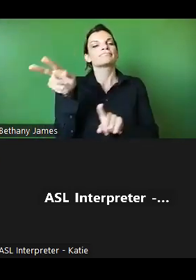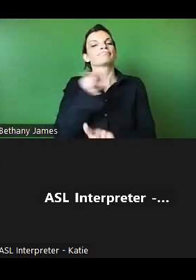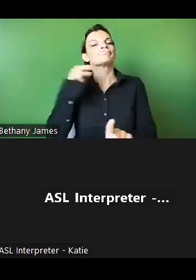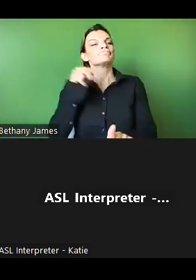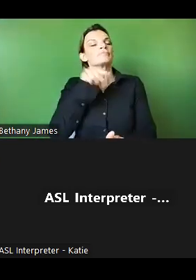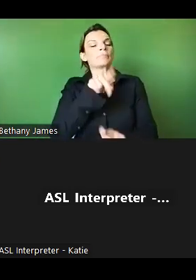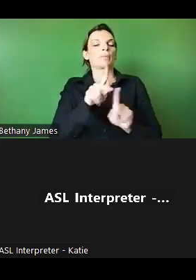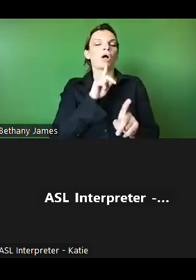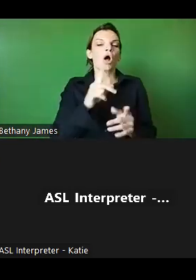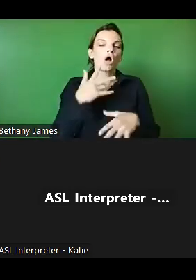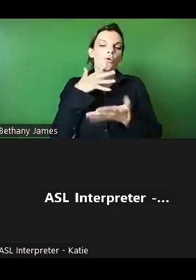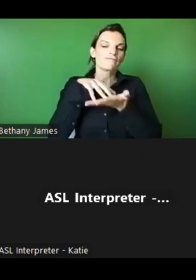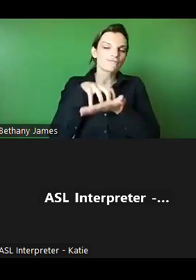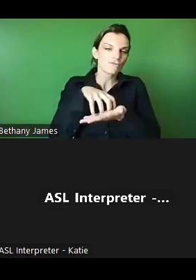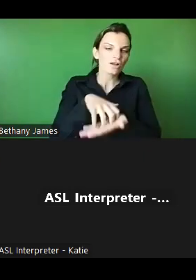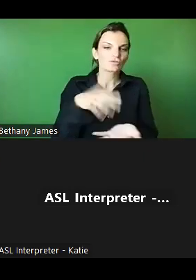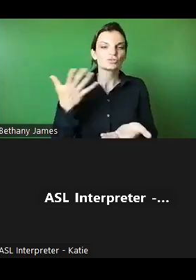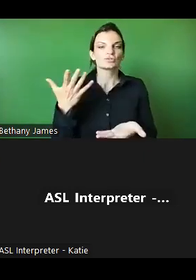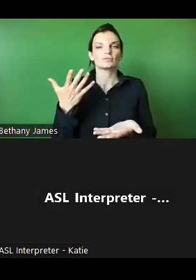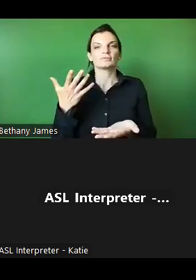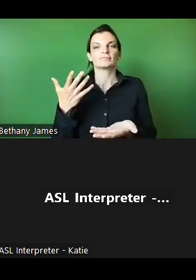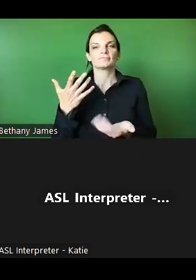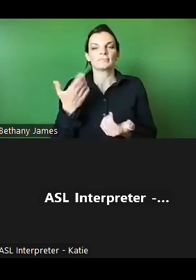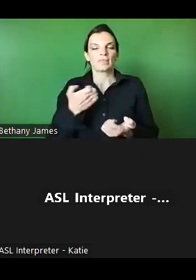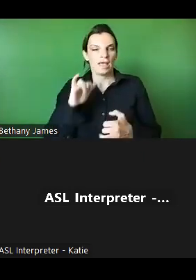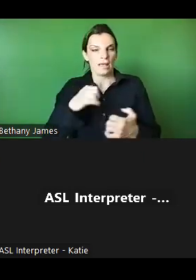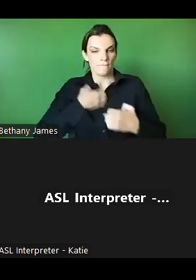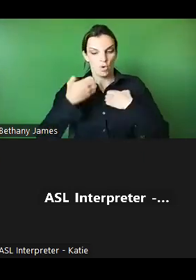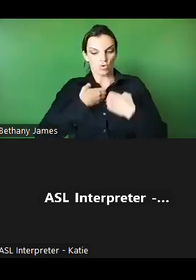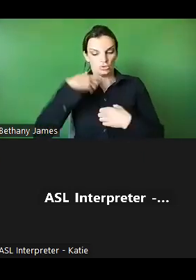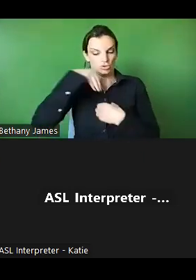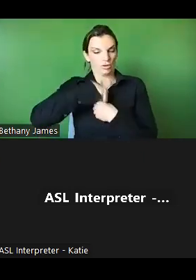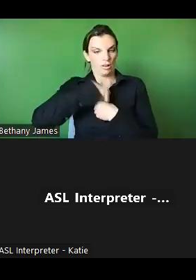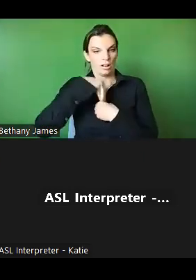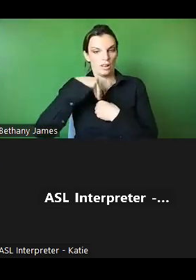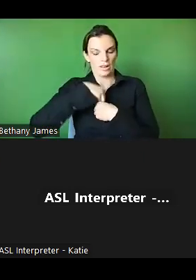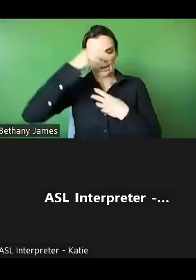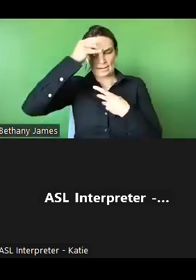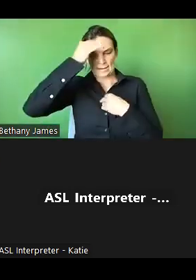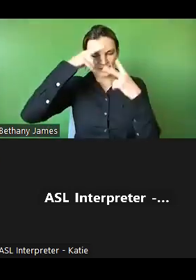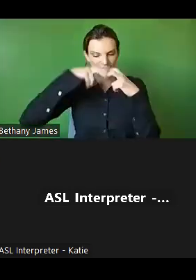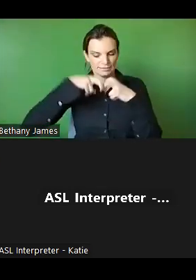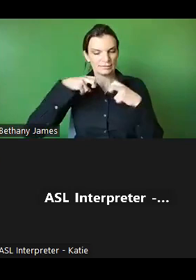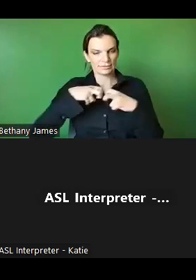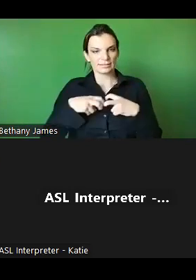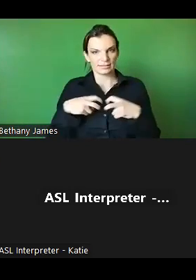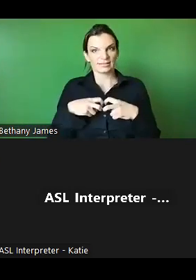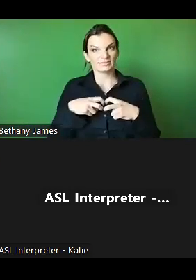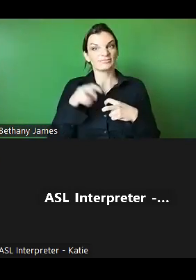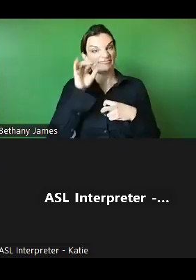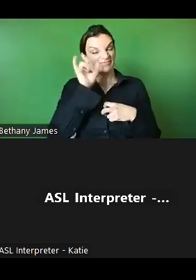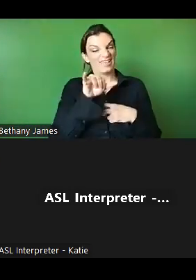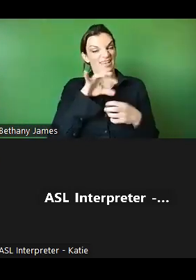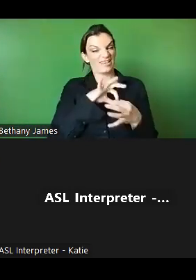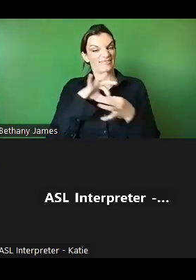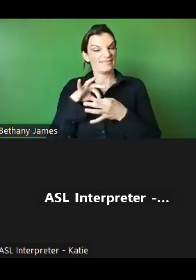Another is a belief in emotional reasoning. Emotional reasoning is actually a category of what cognitive therapists